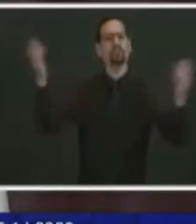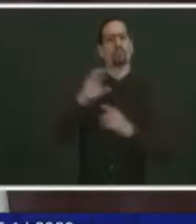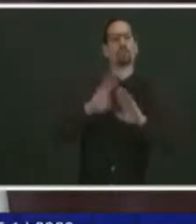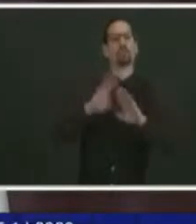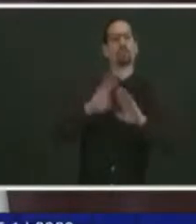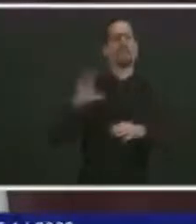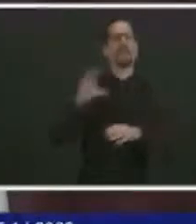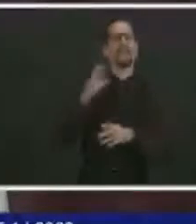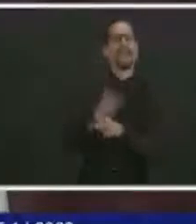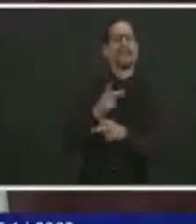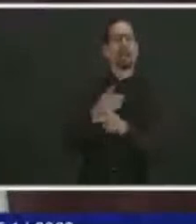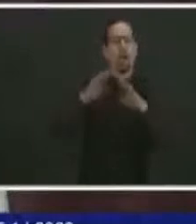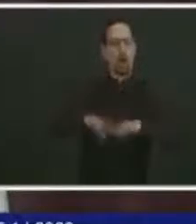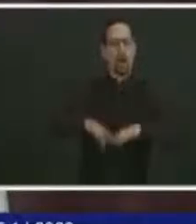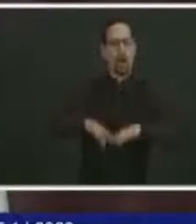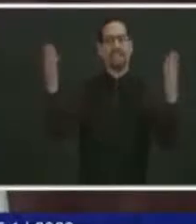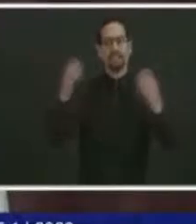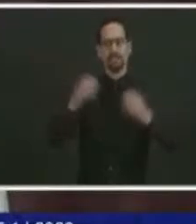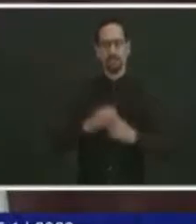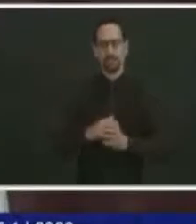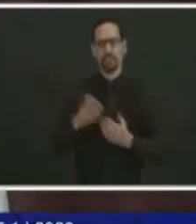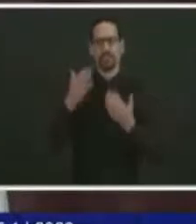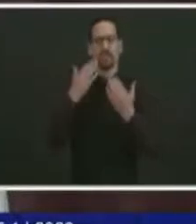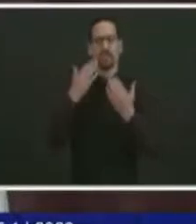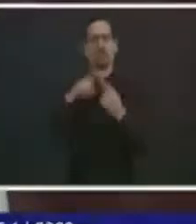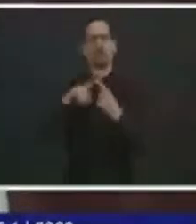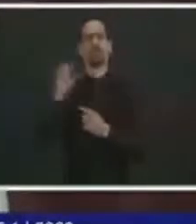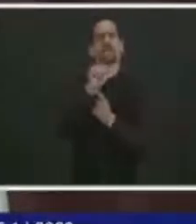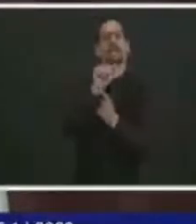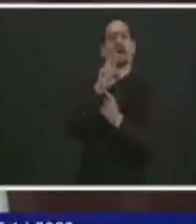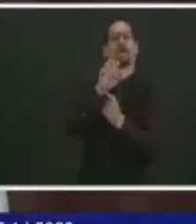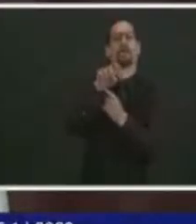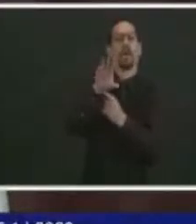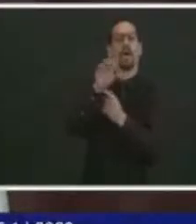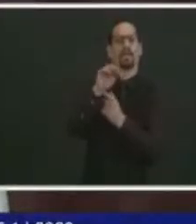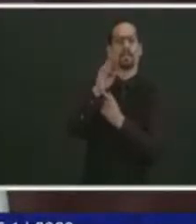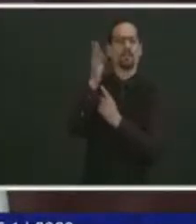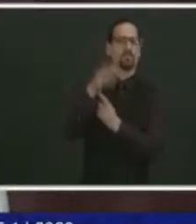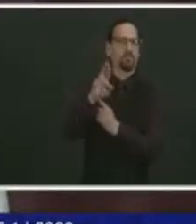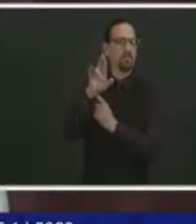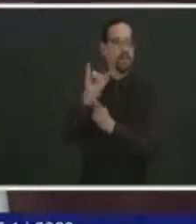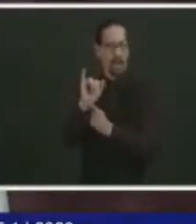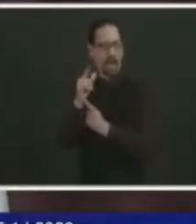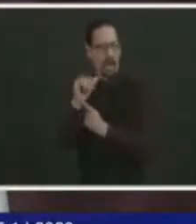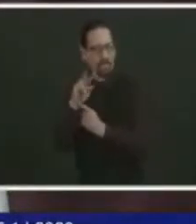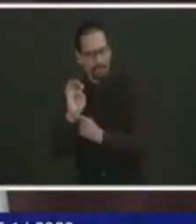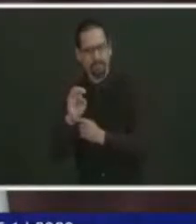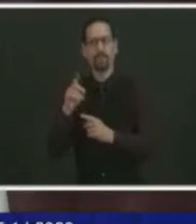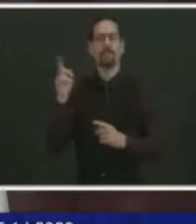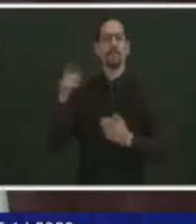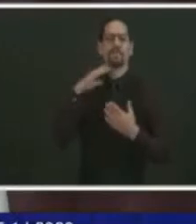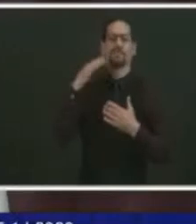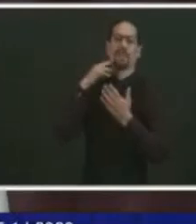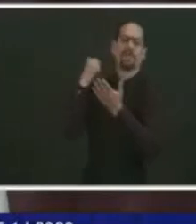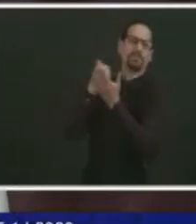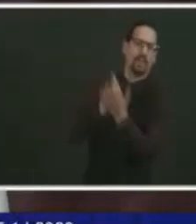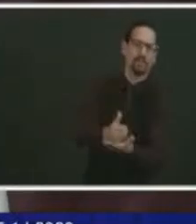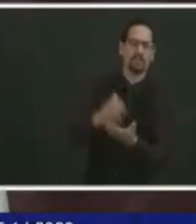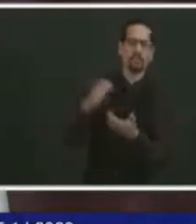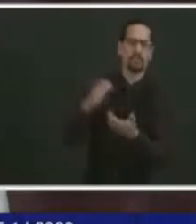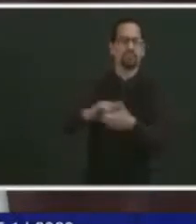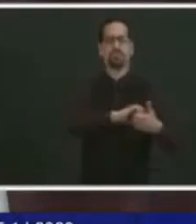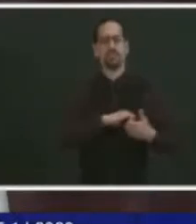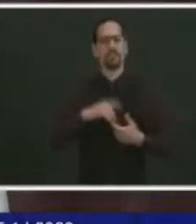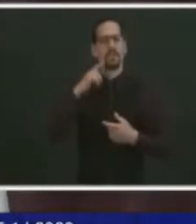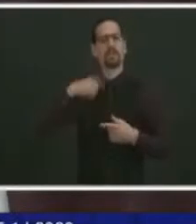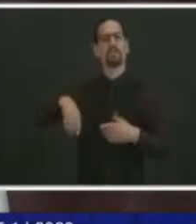Care.com. Care.com came online early to partner with us to help connect families to babysitters. That service is still there, and I